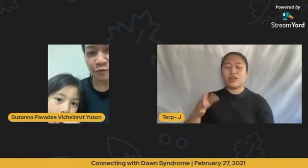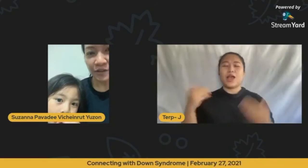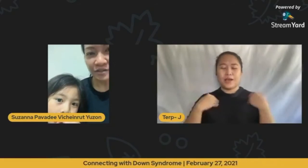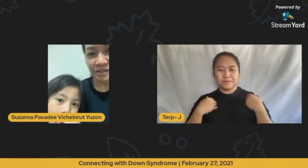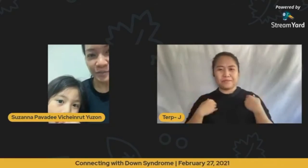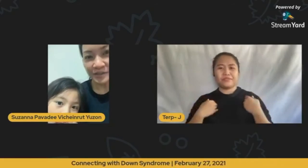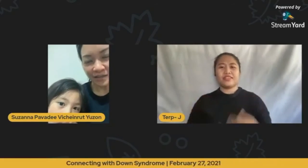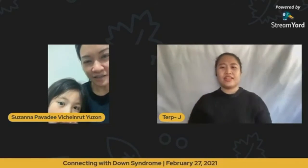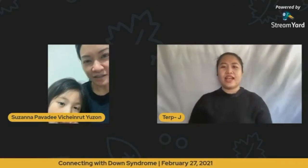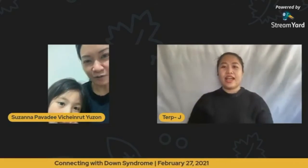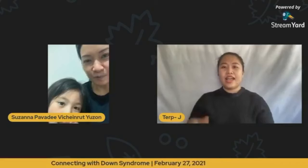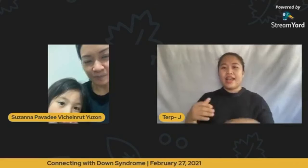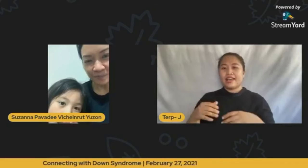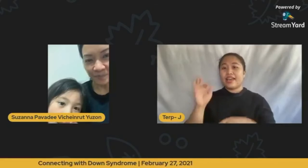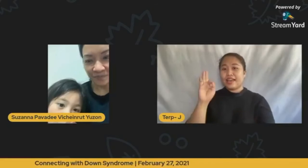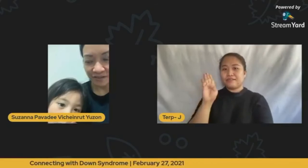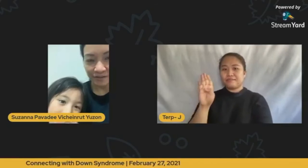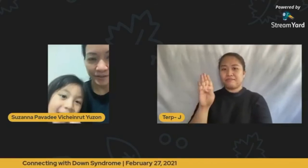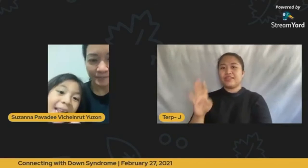with. So just please let us know.